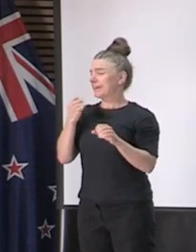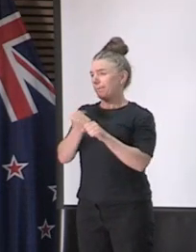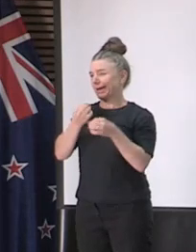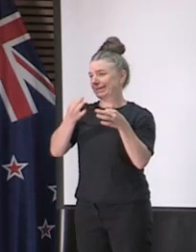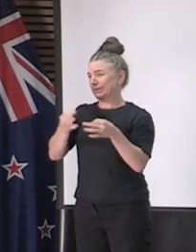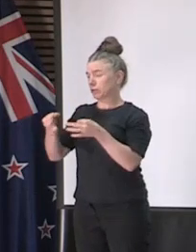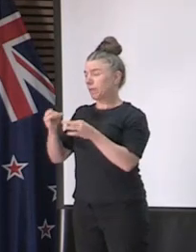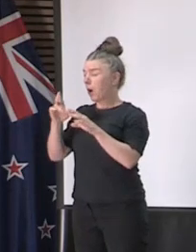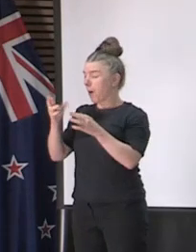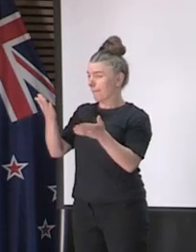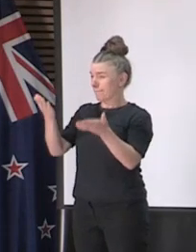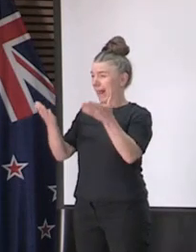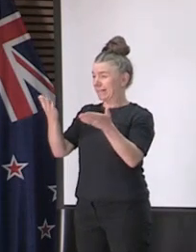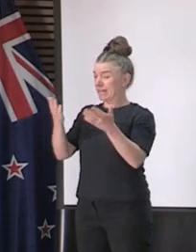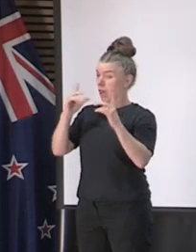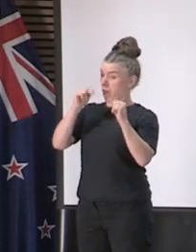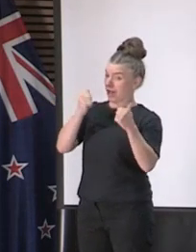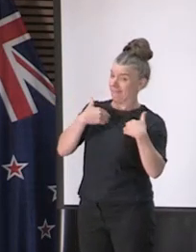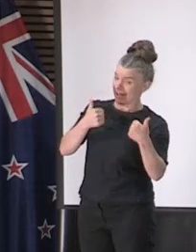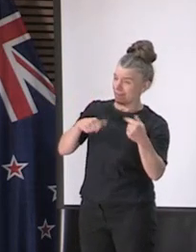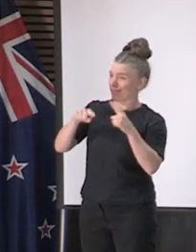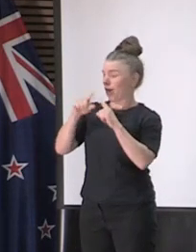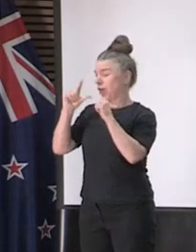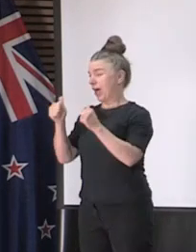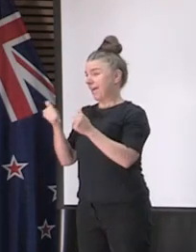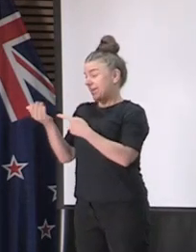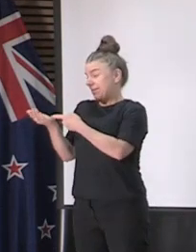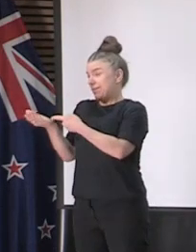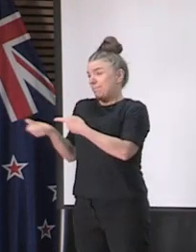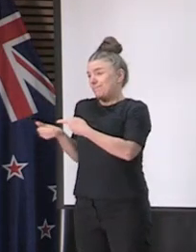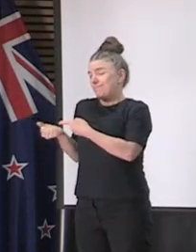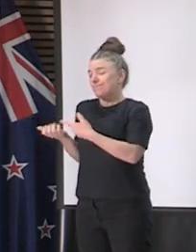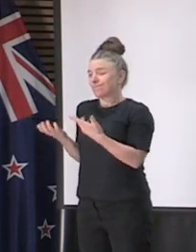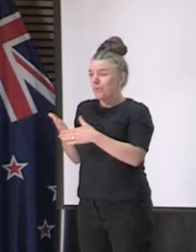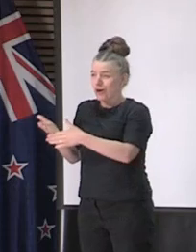that are balanced and look after as many Kiwis as possible.